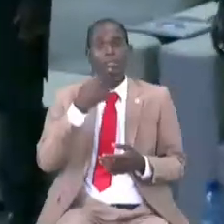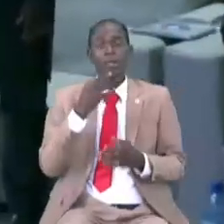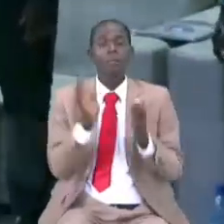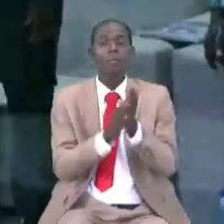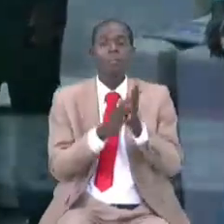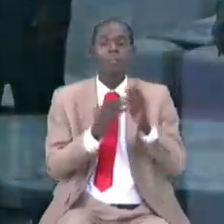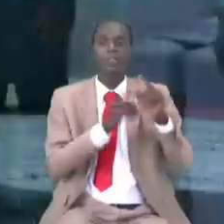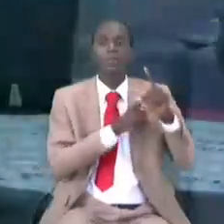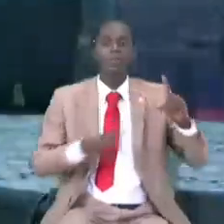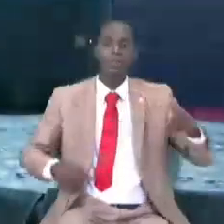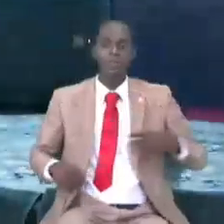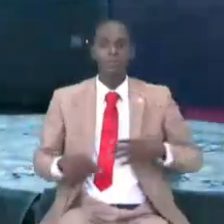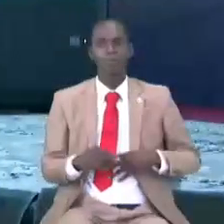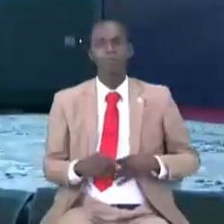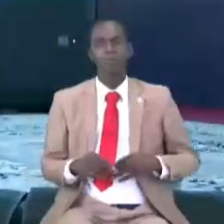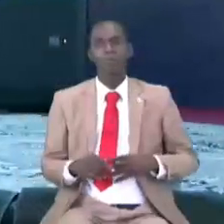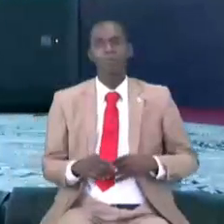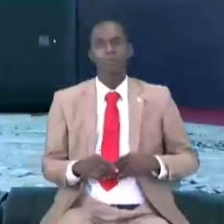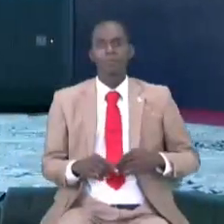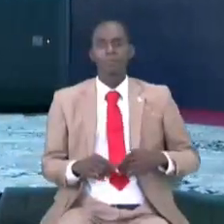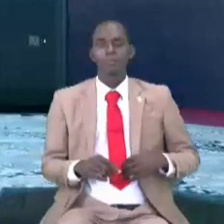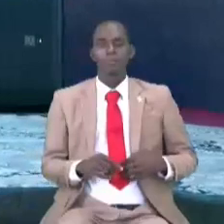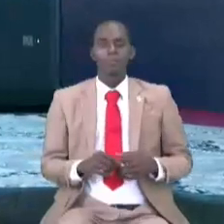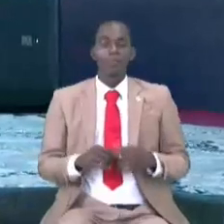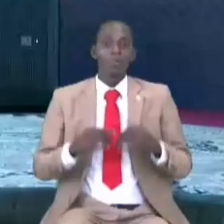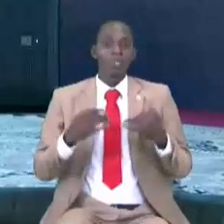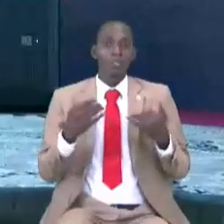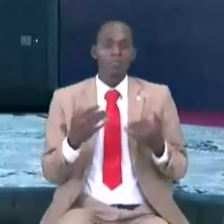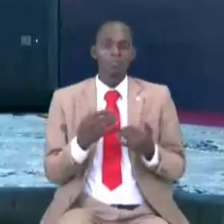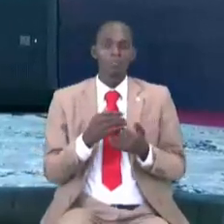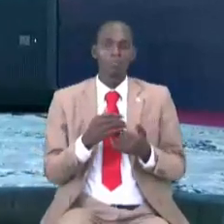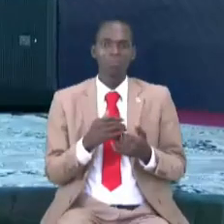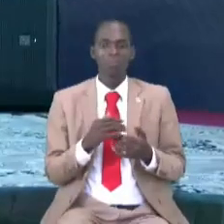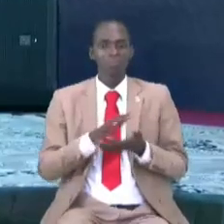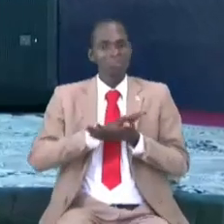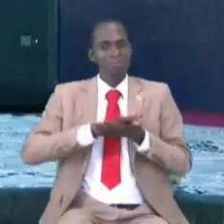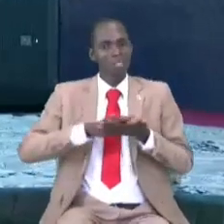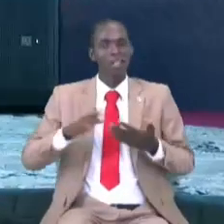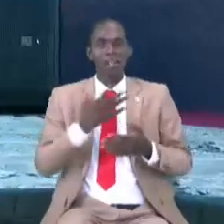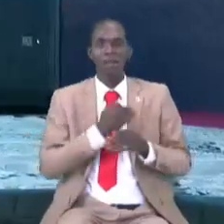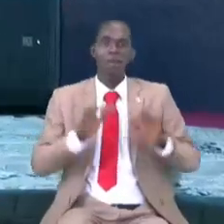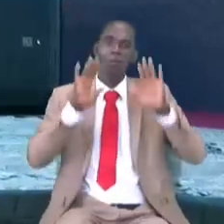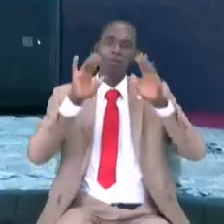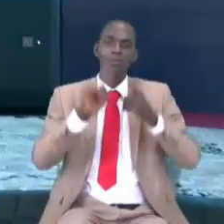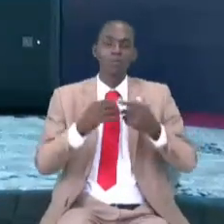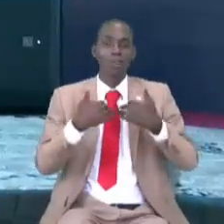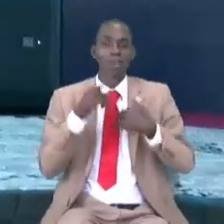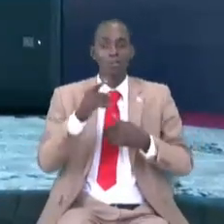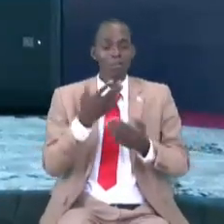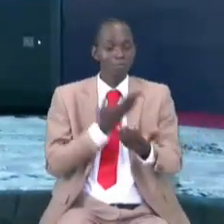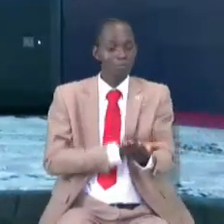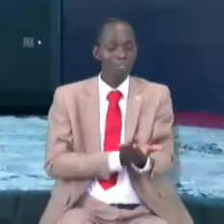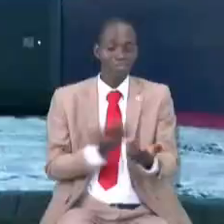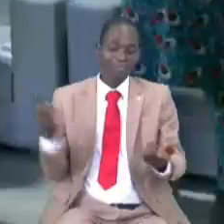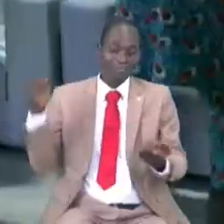Nice and wonderful to have you from the morning, even till this time. I think you need to give a clap, an offering